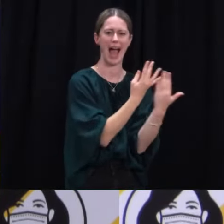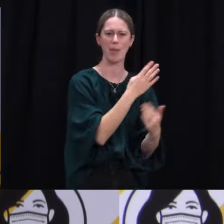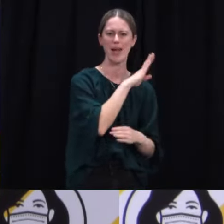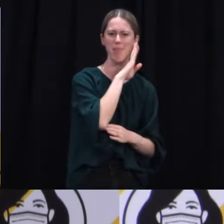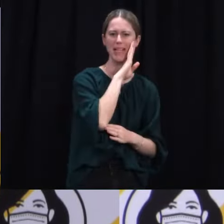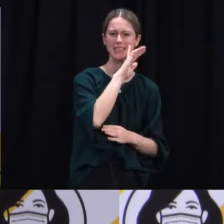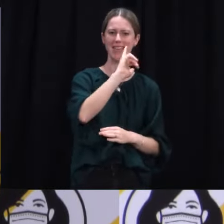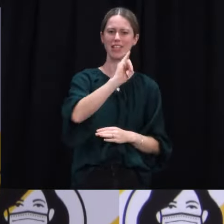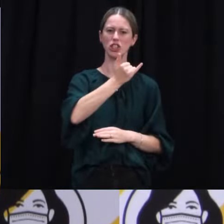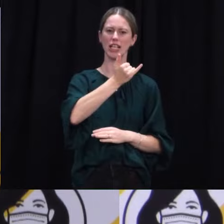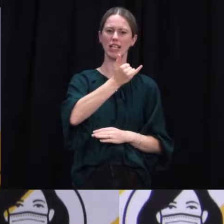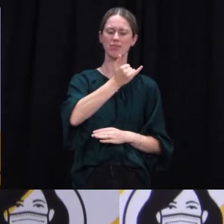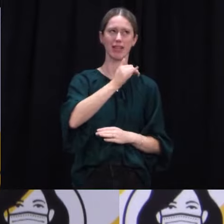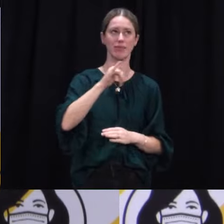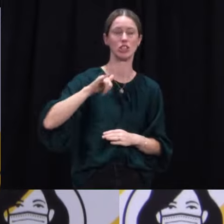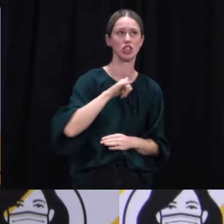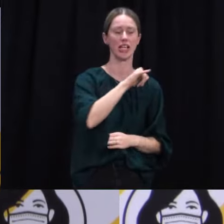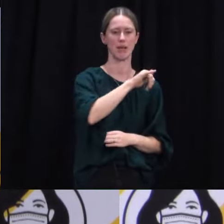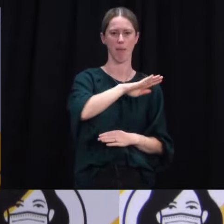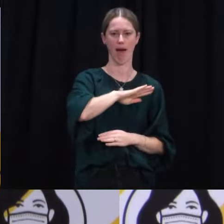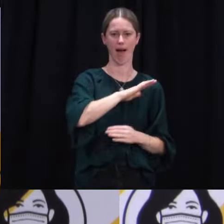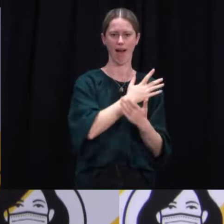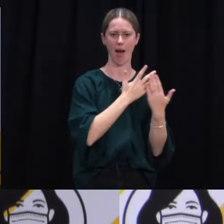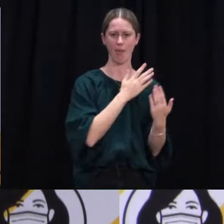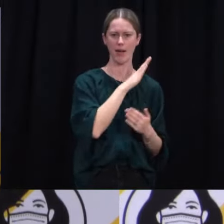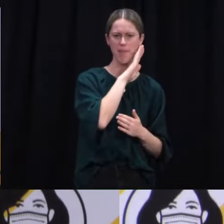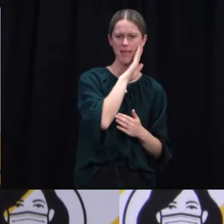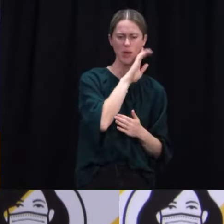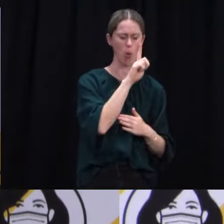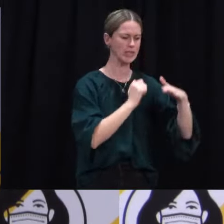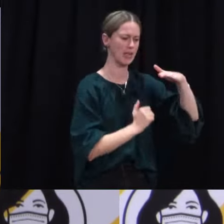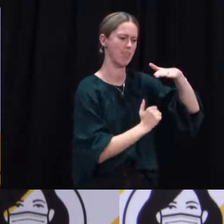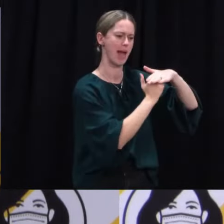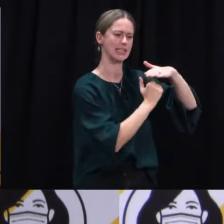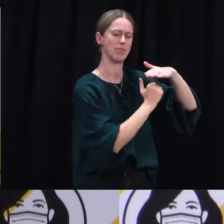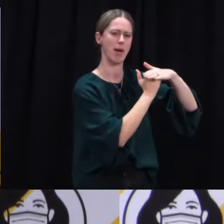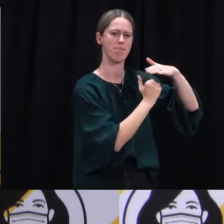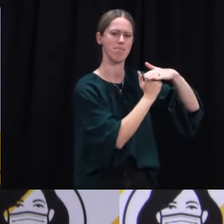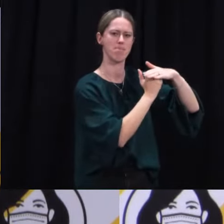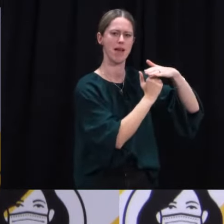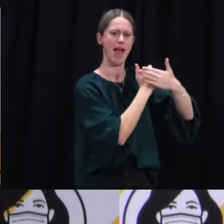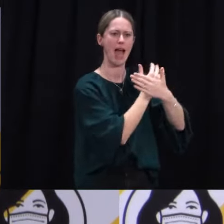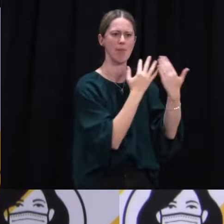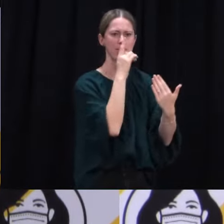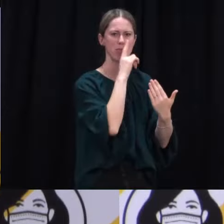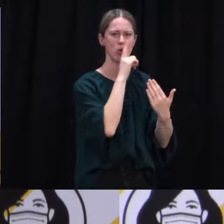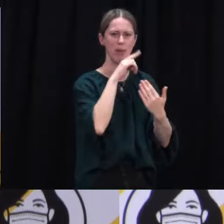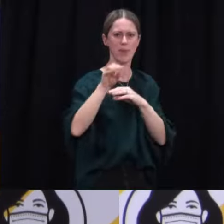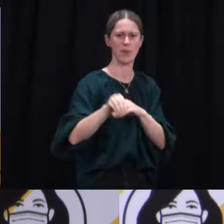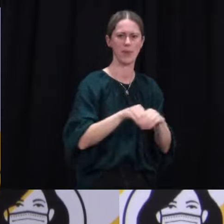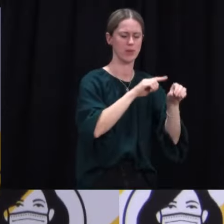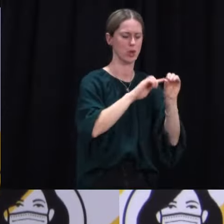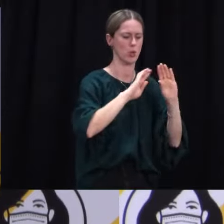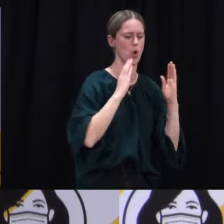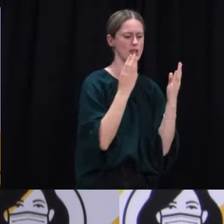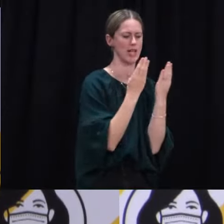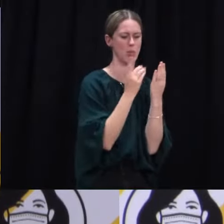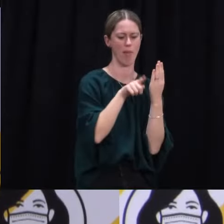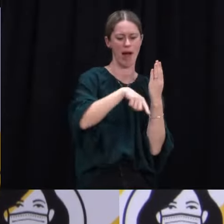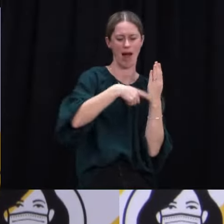park, places in the jet park? And what is the maximum kind of capacity of quarantine facilities that could be stood up